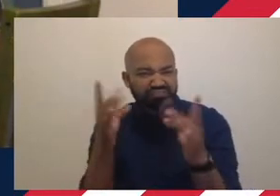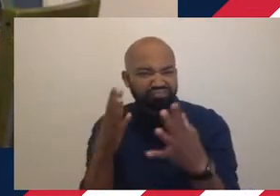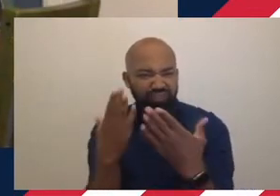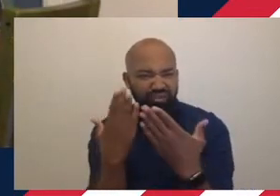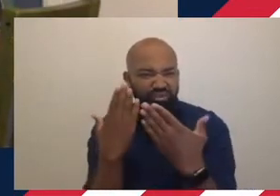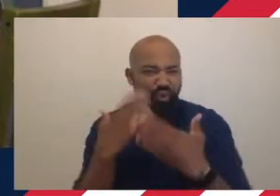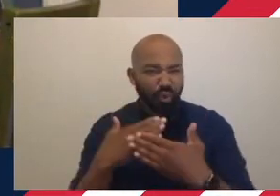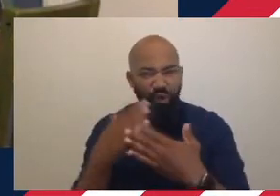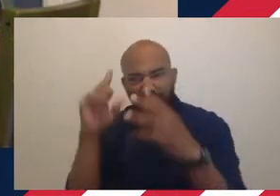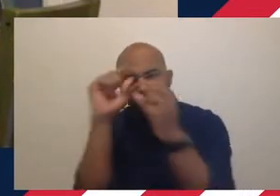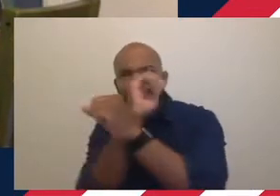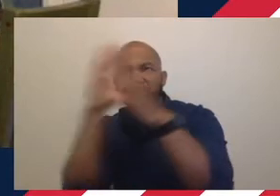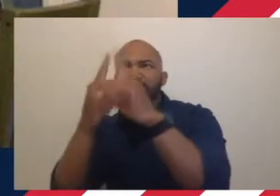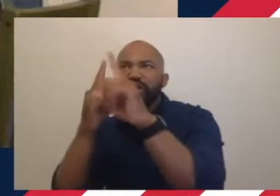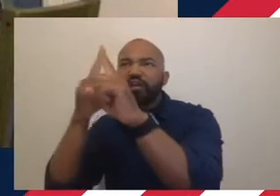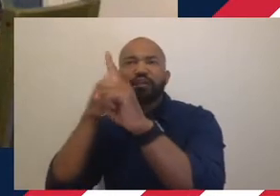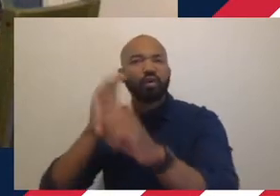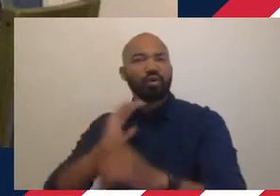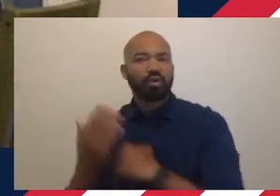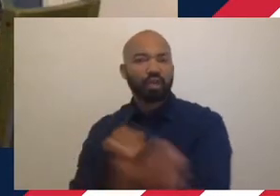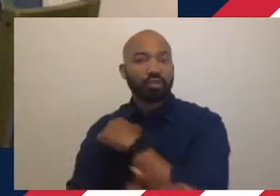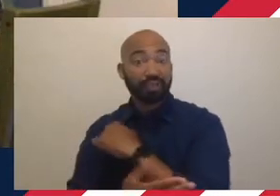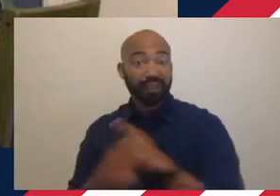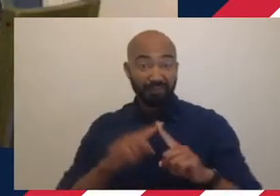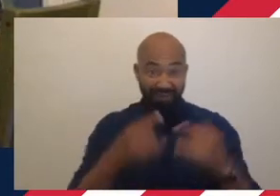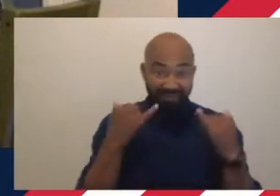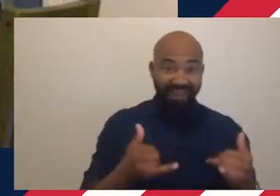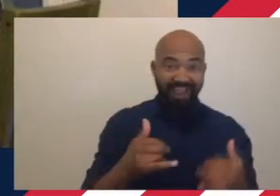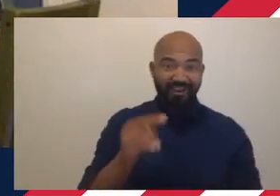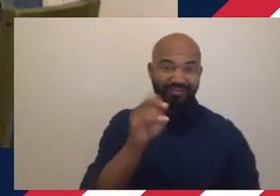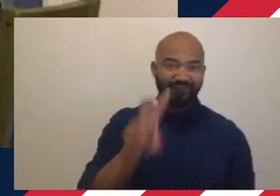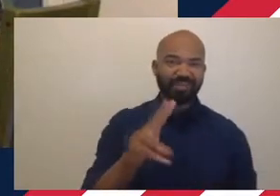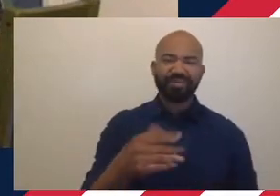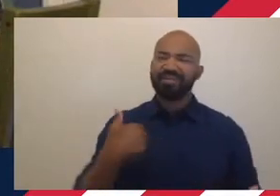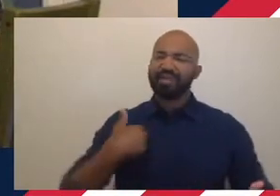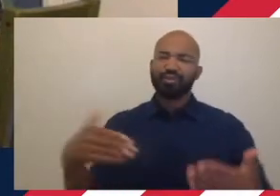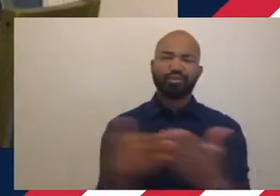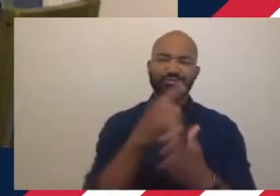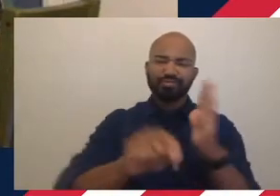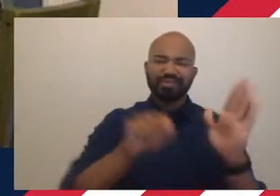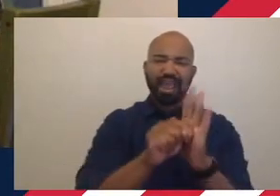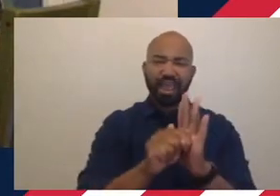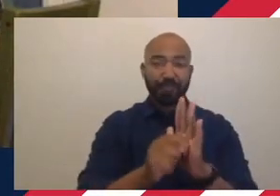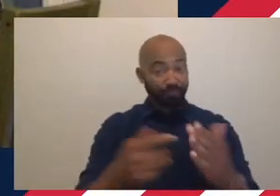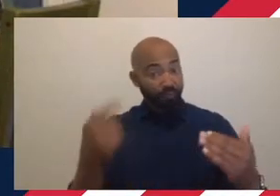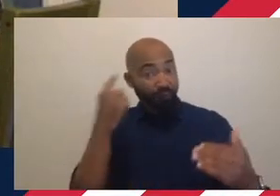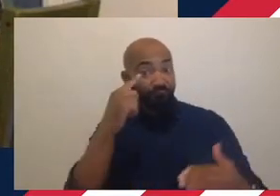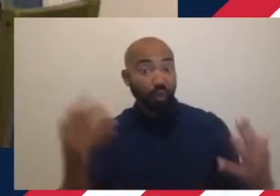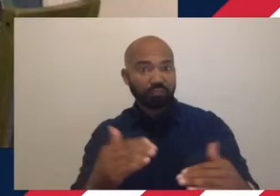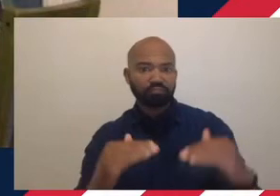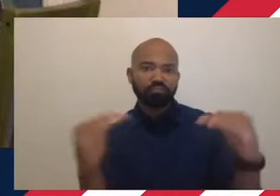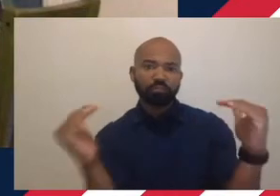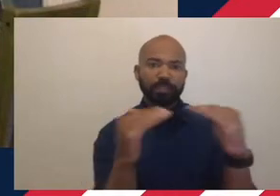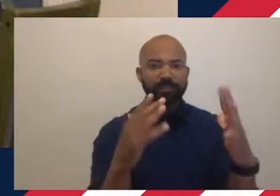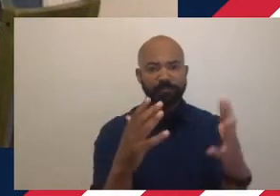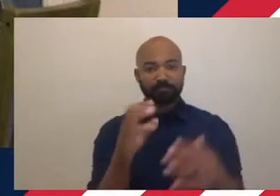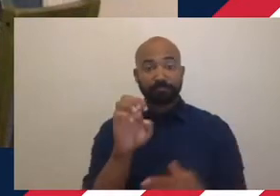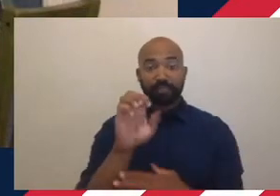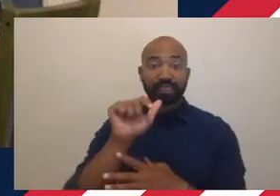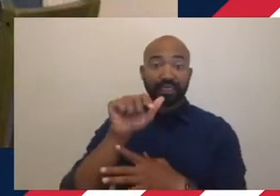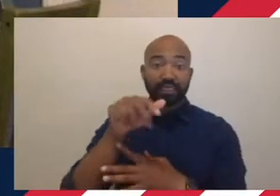But in this November, we will begin a new era, an era of justice, and equality, and inclusion, an era of